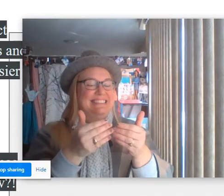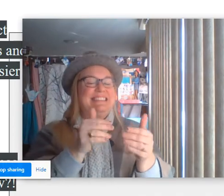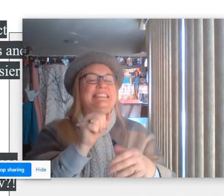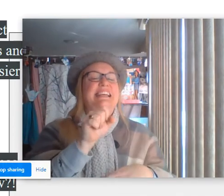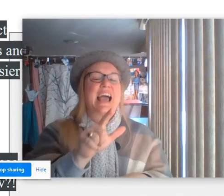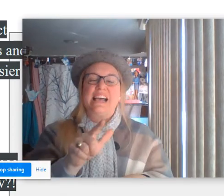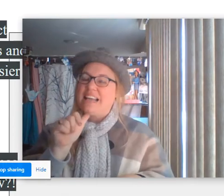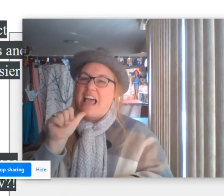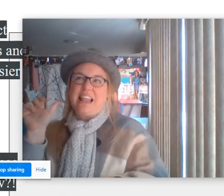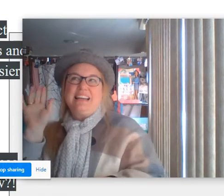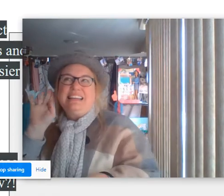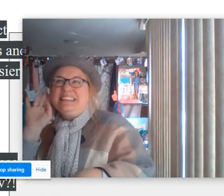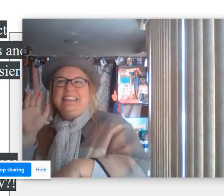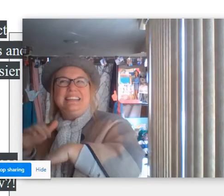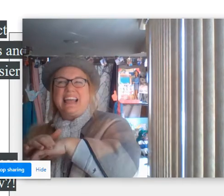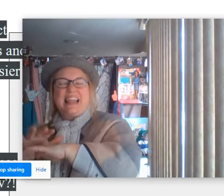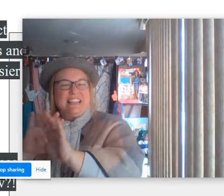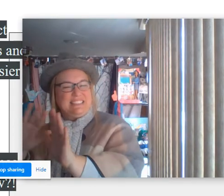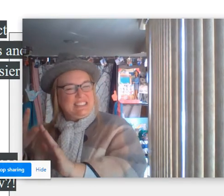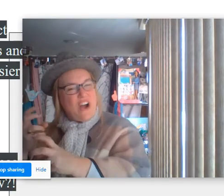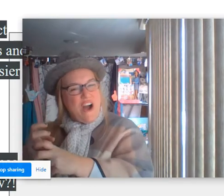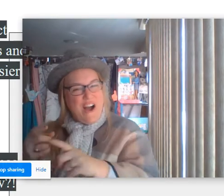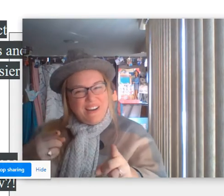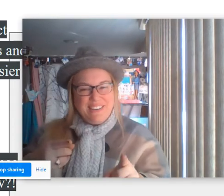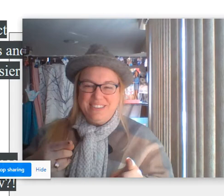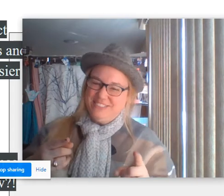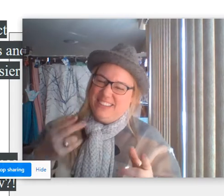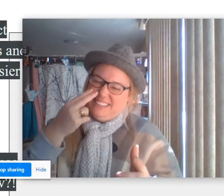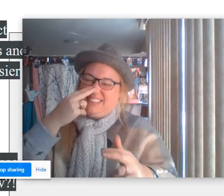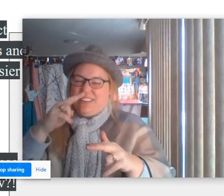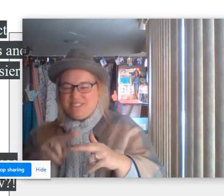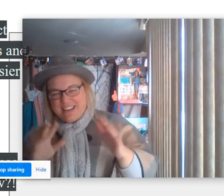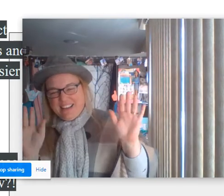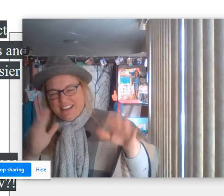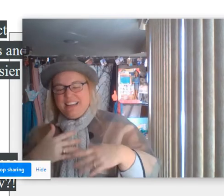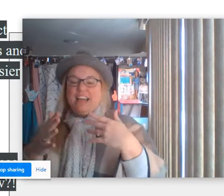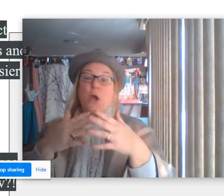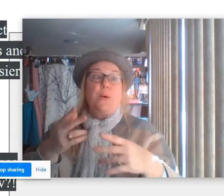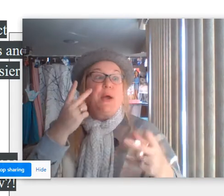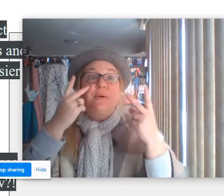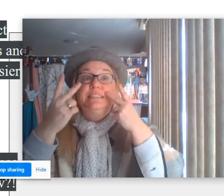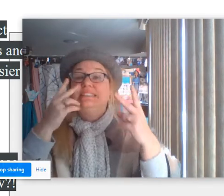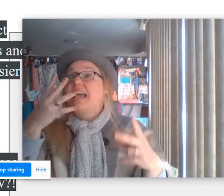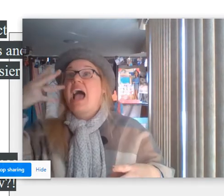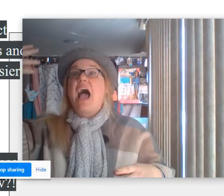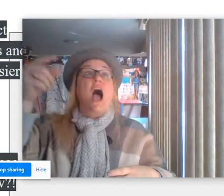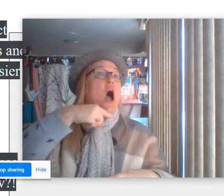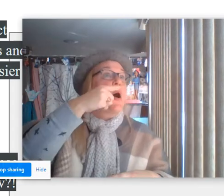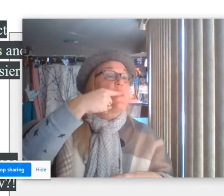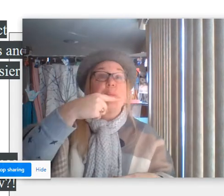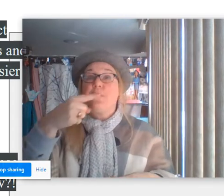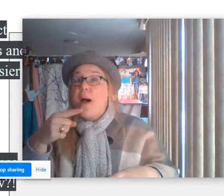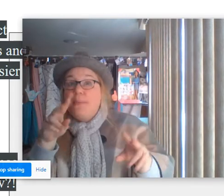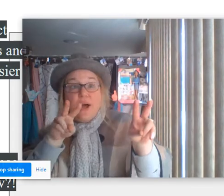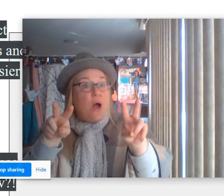say, to eavesdrop in ASL. So it's kind of fun when you see other people out in public,